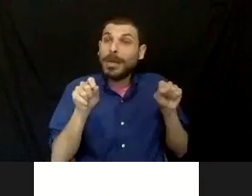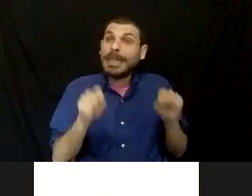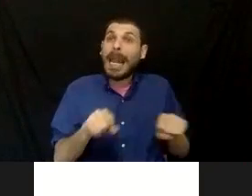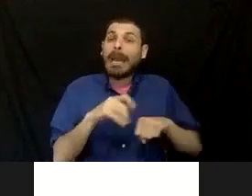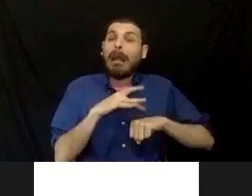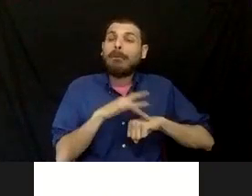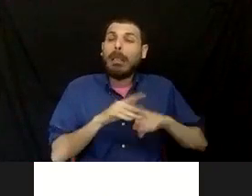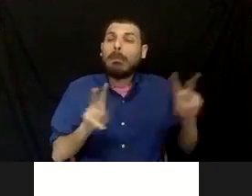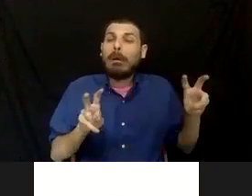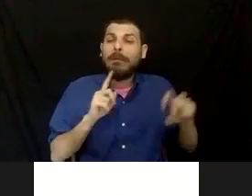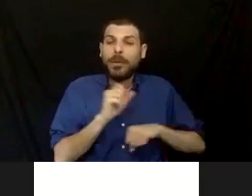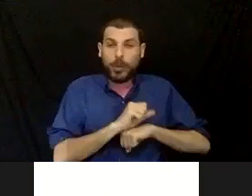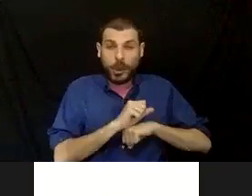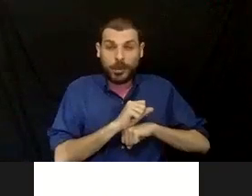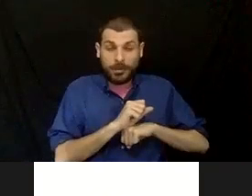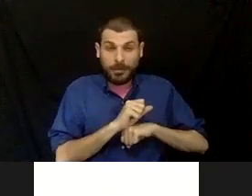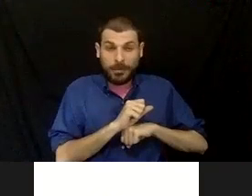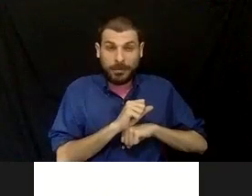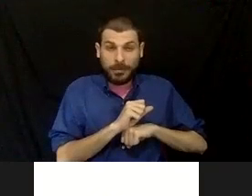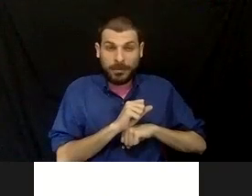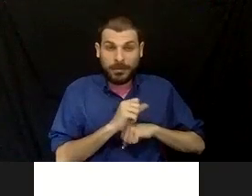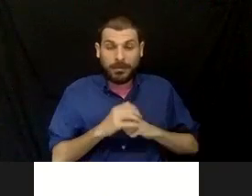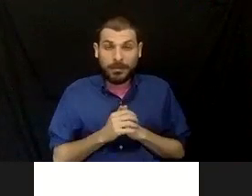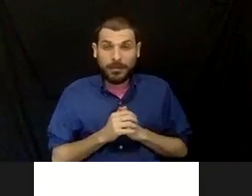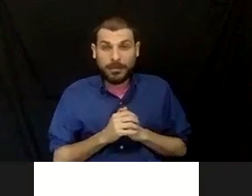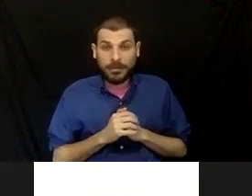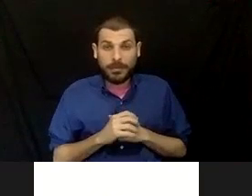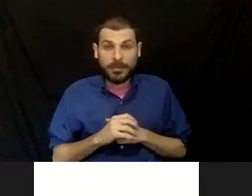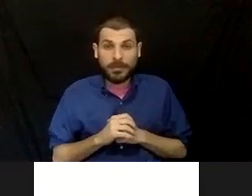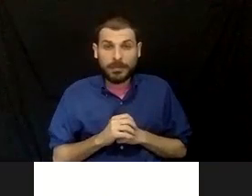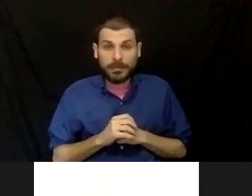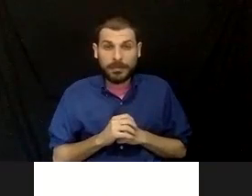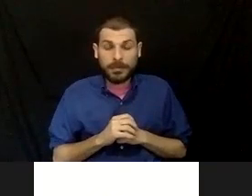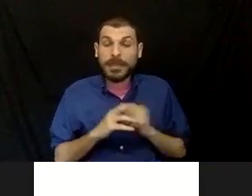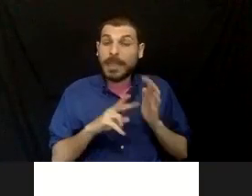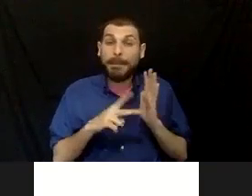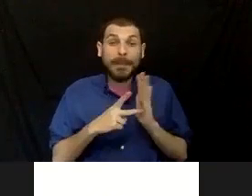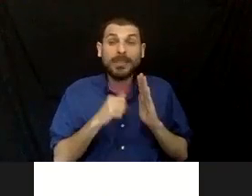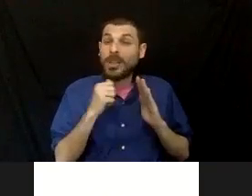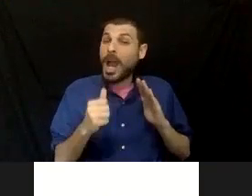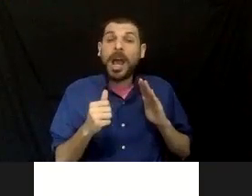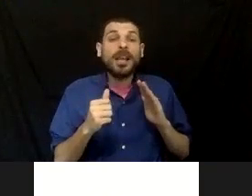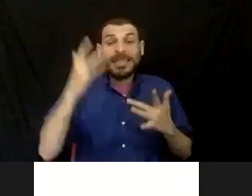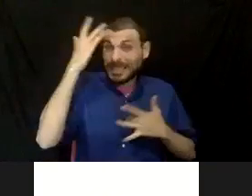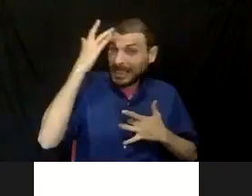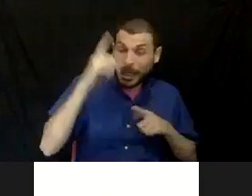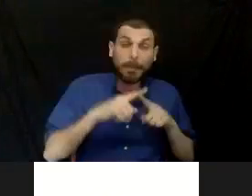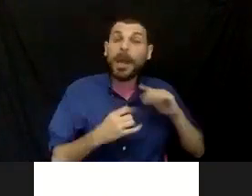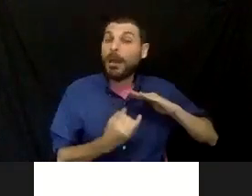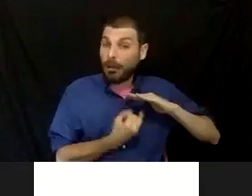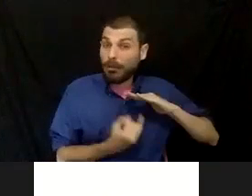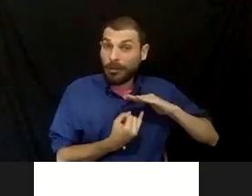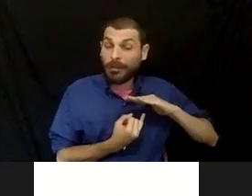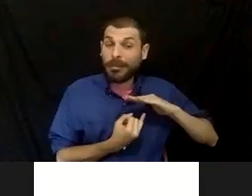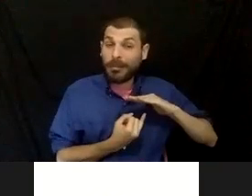work, even if you're under quarantine and you're not sick, but you're under quarantine. You're home to